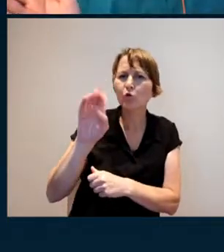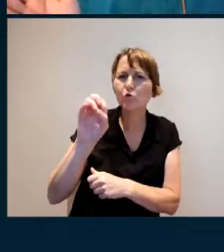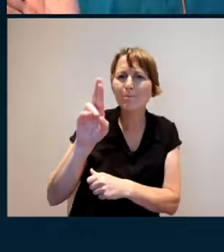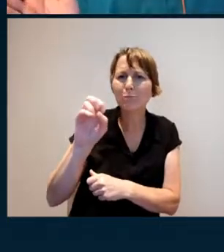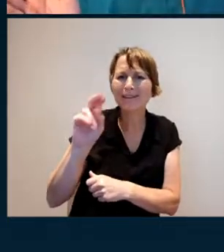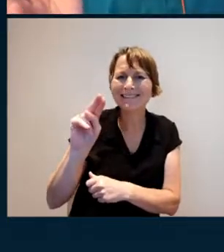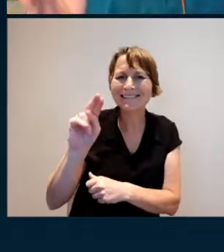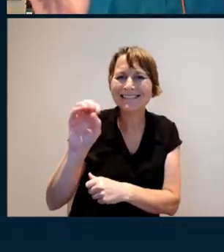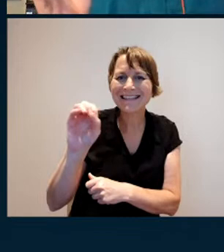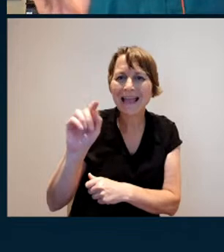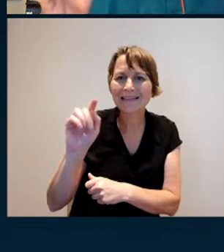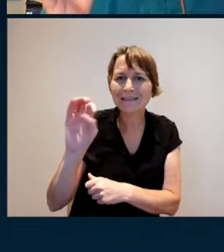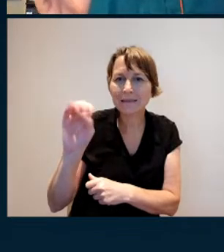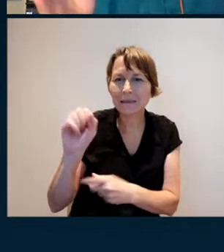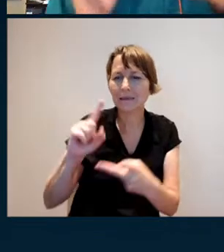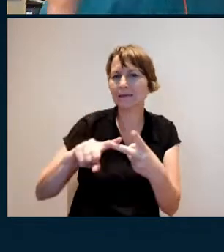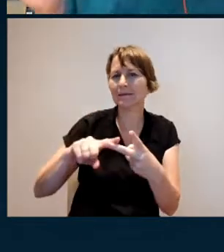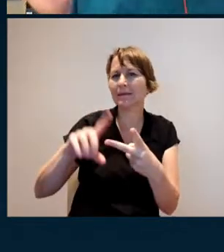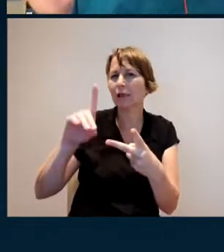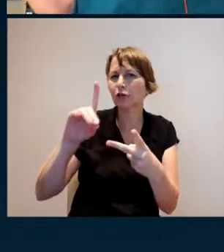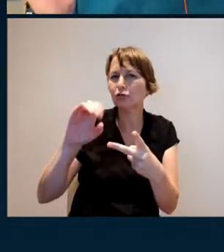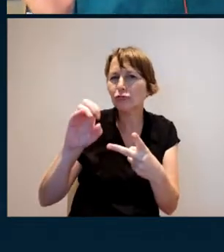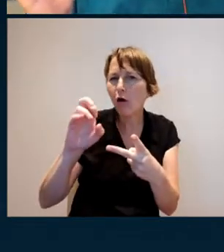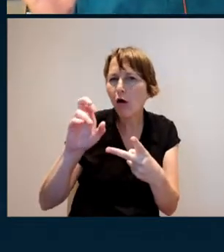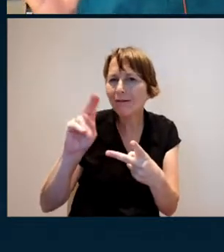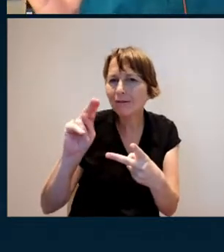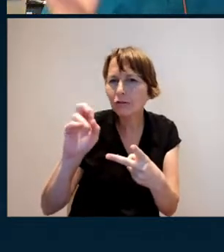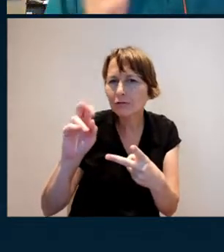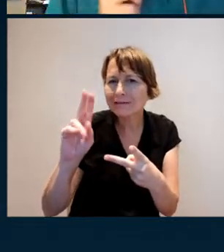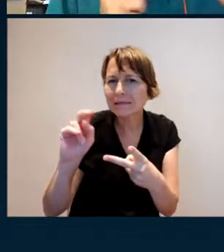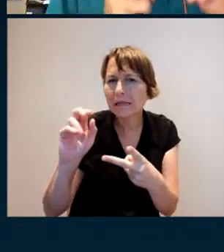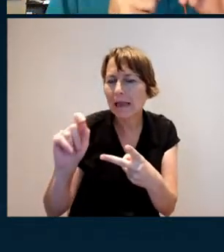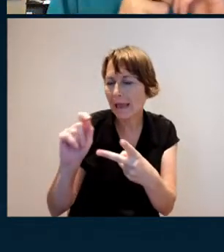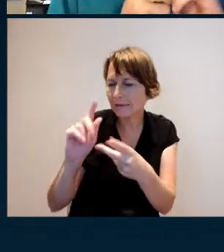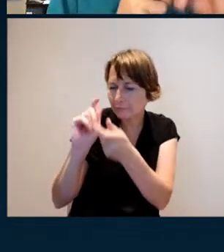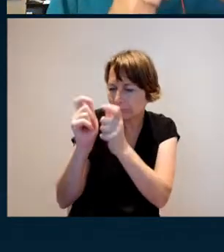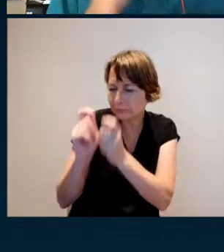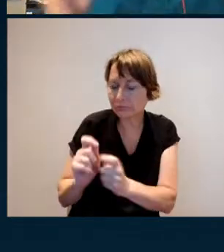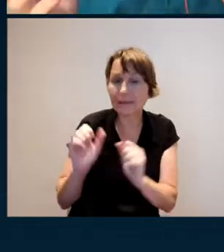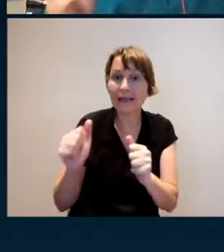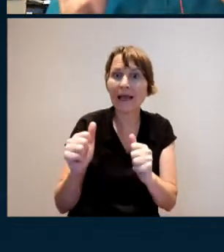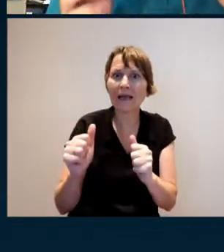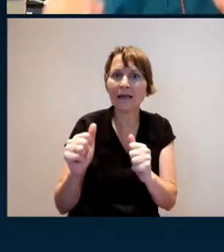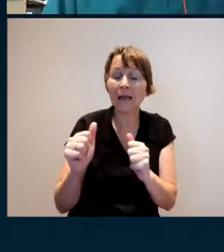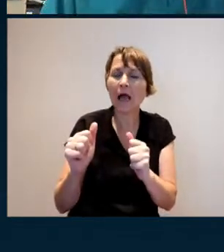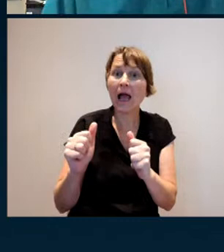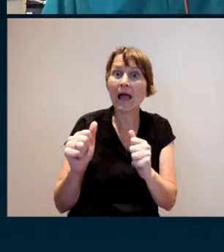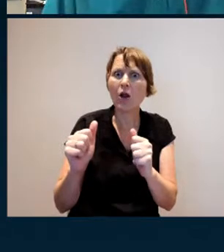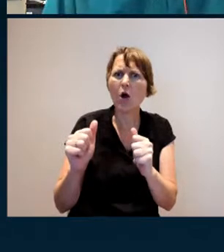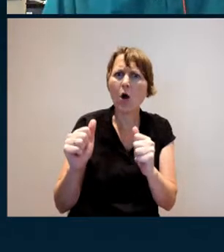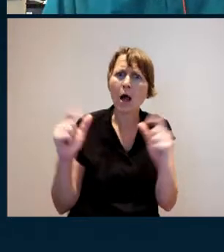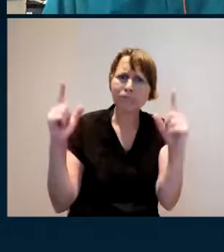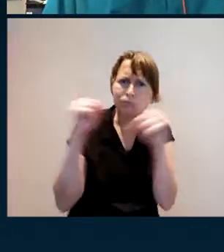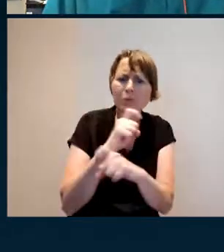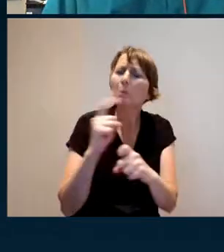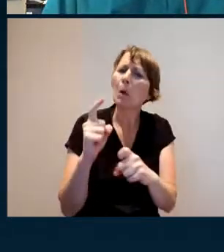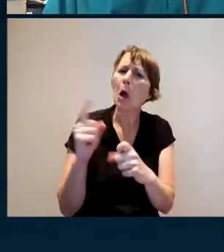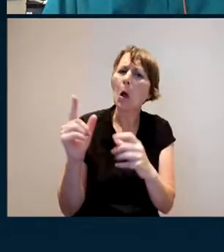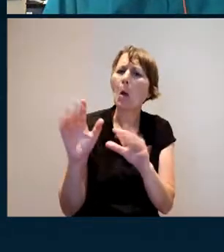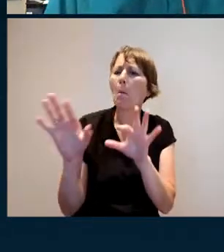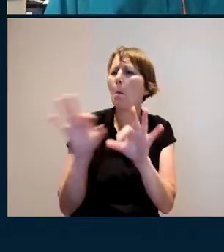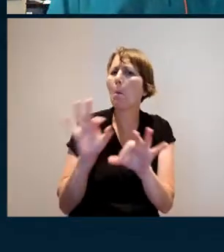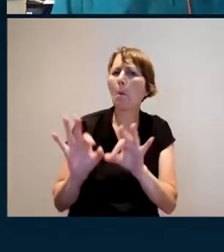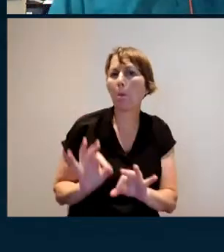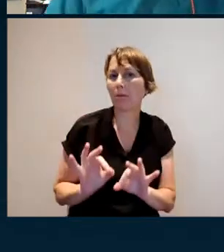it. But you don't have to do all that when you get started. So I like that kind of approach with any kind of